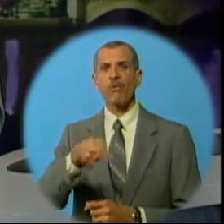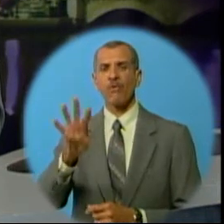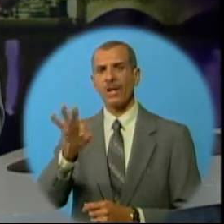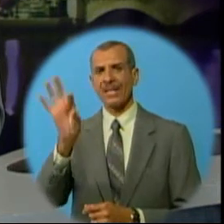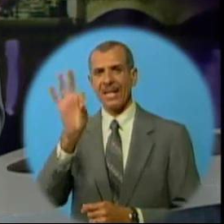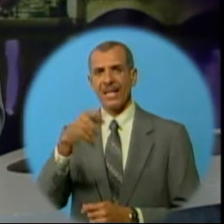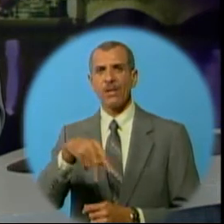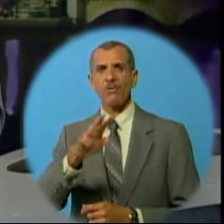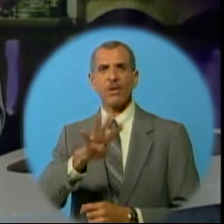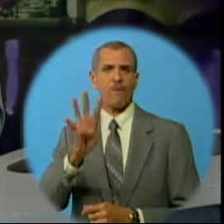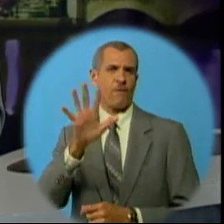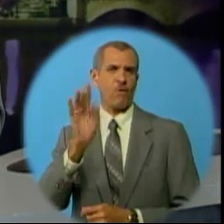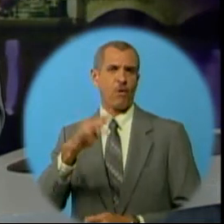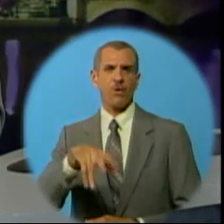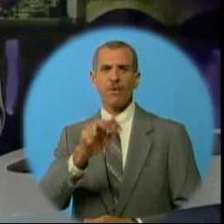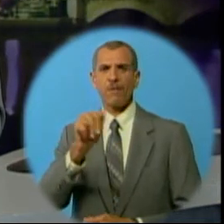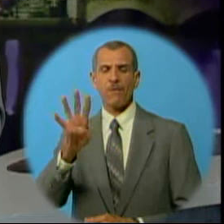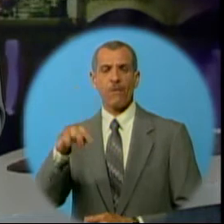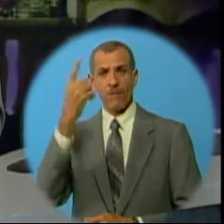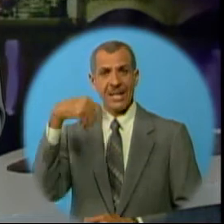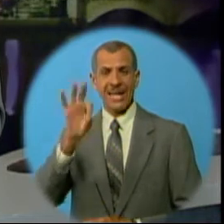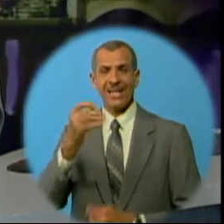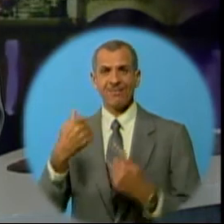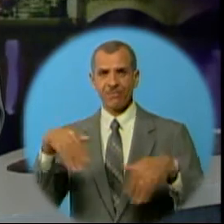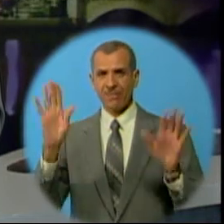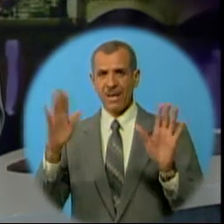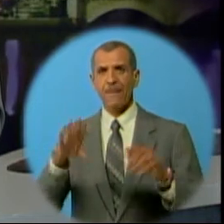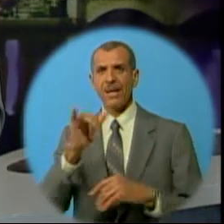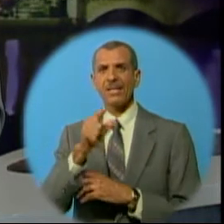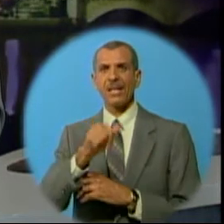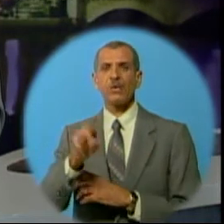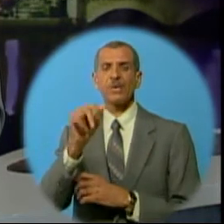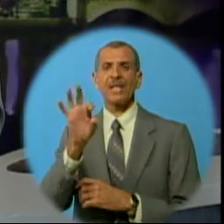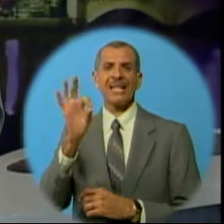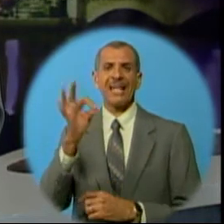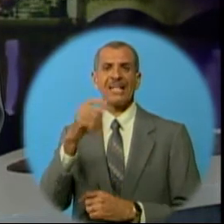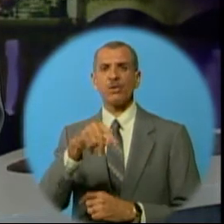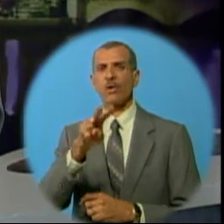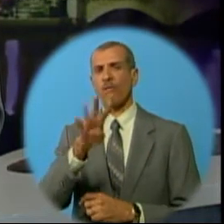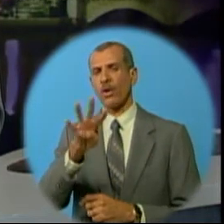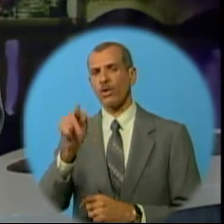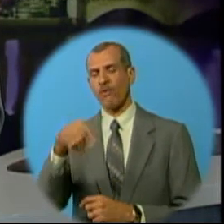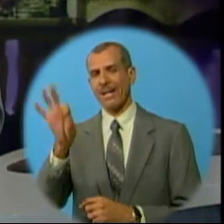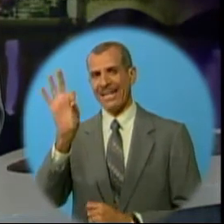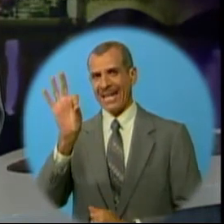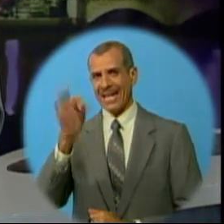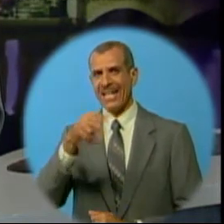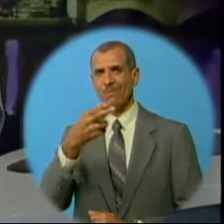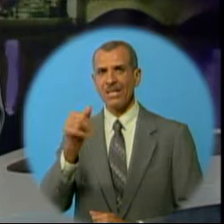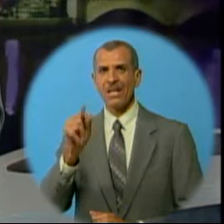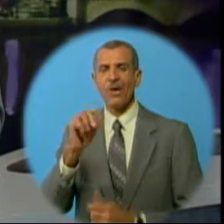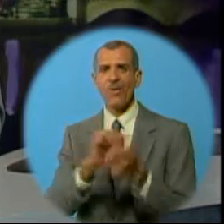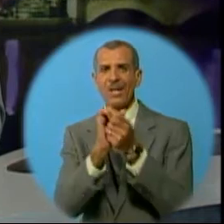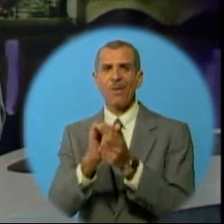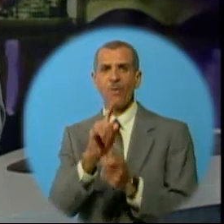HBC 354 and 354 for 9 declared. Bangladesh A 219 and 242 for 9. The HBC winning